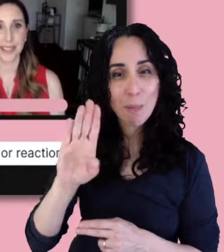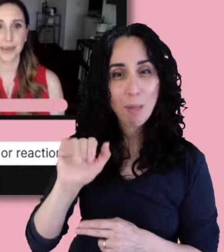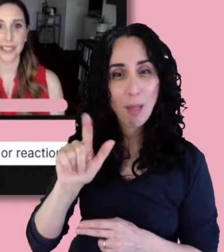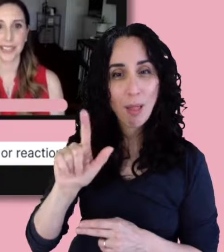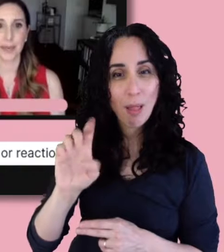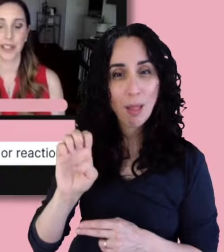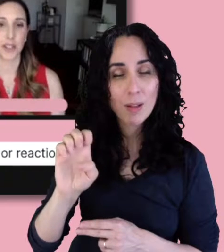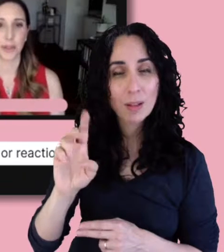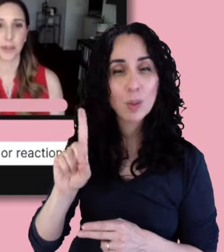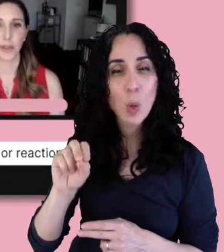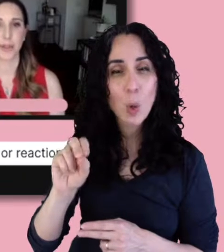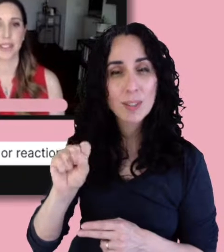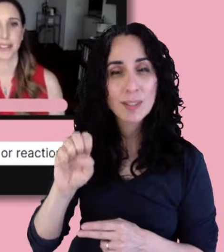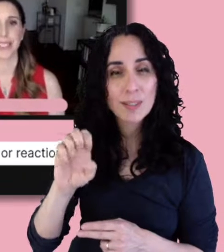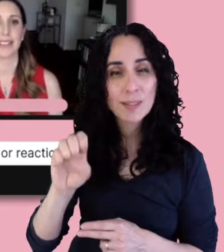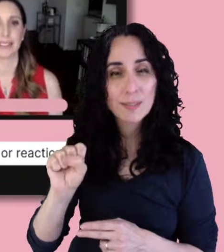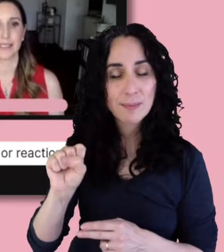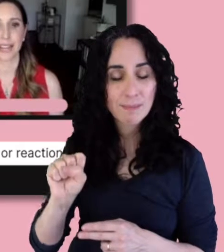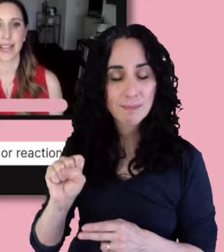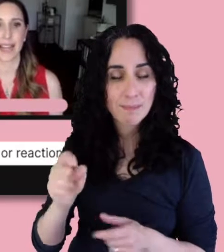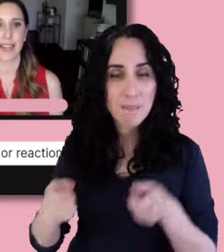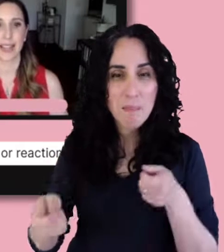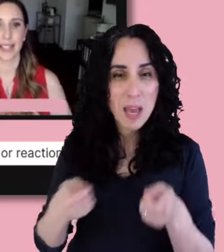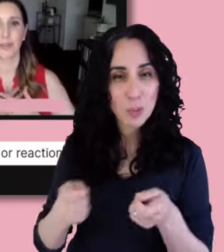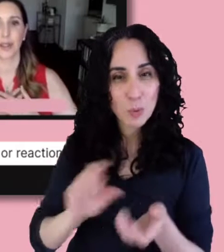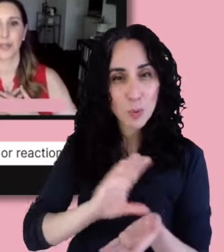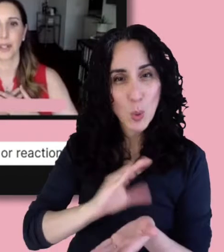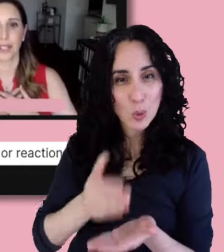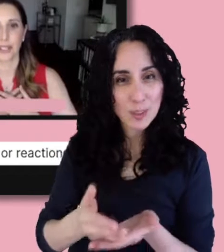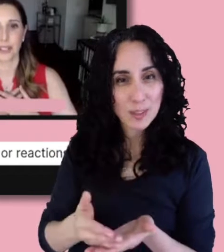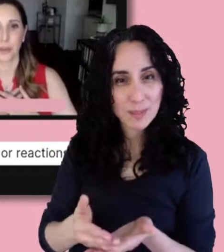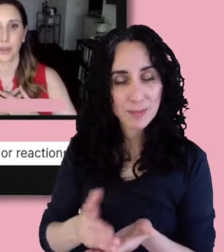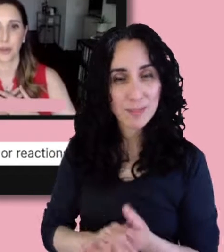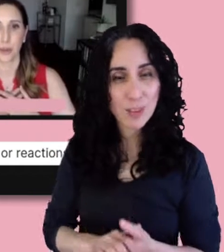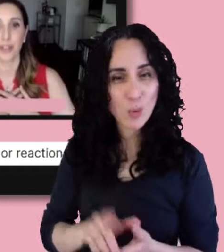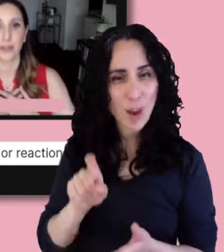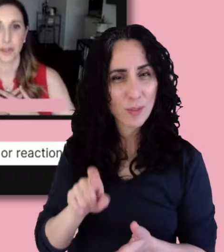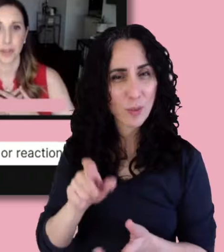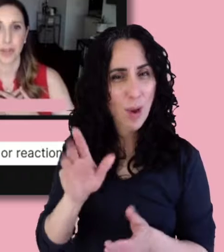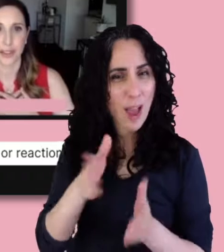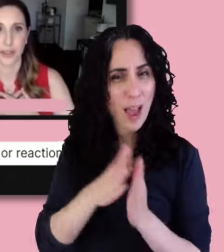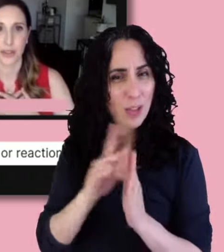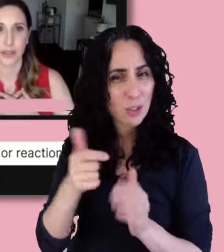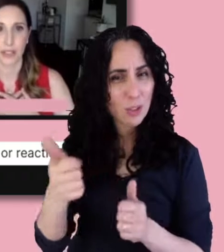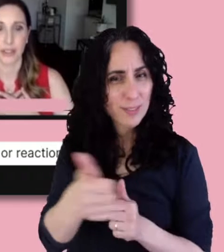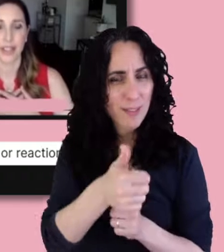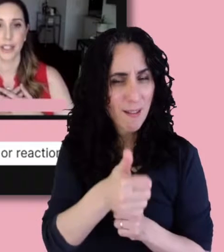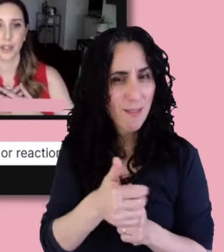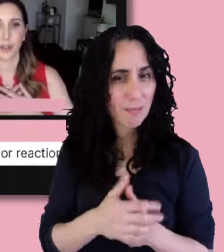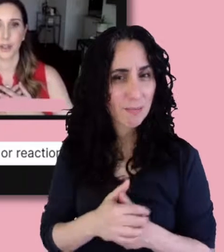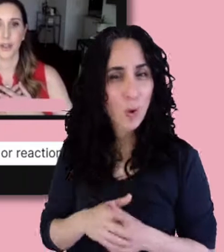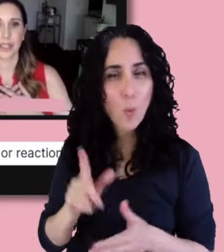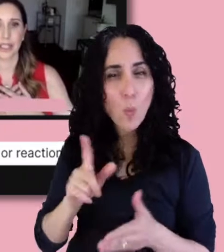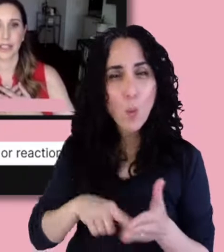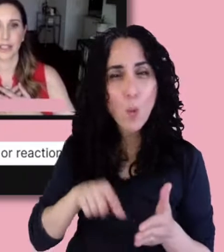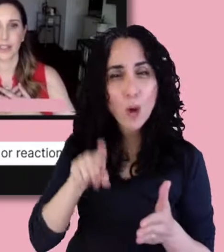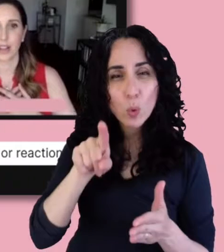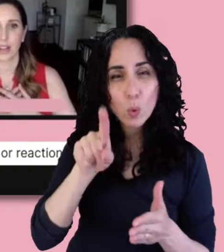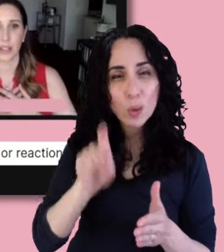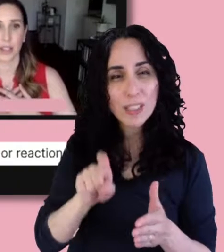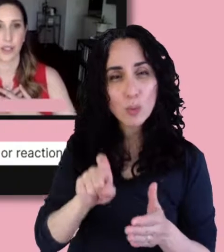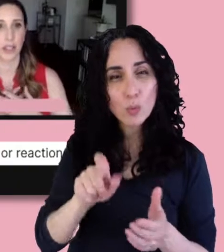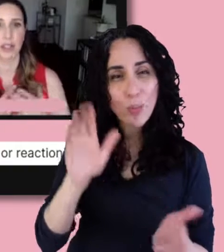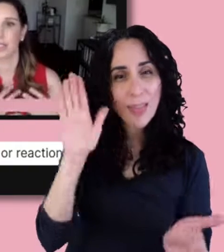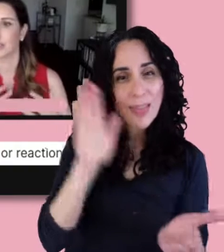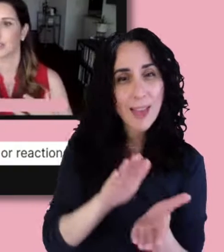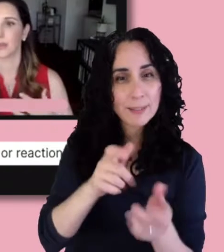What do we need manageable doses in? And that's it's an important question for you to ask yourself. You may need to talk